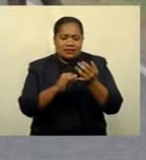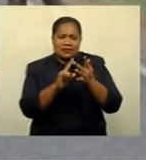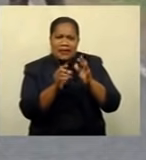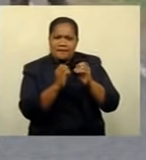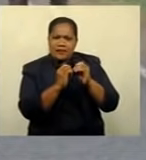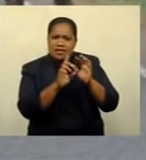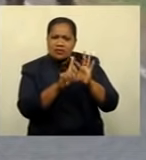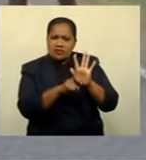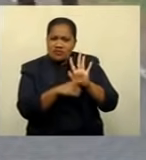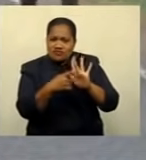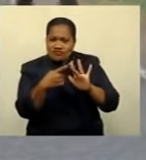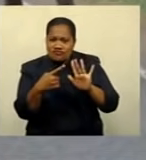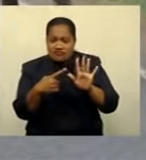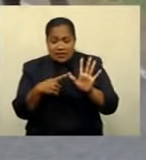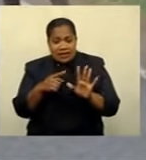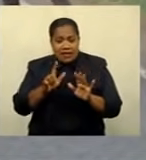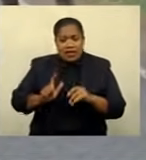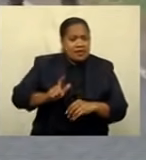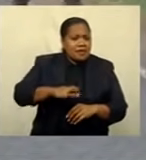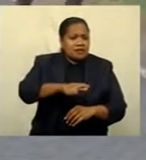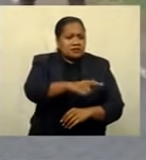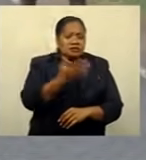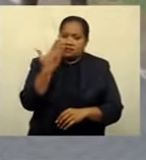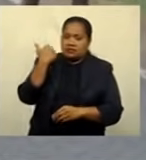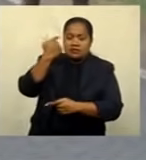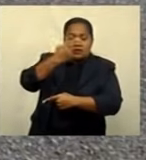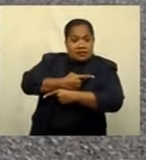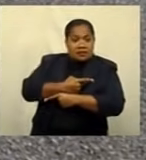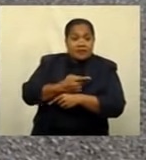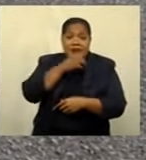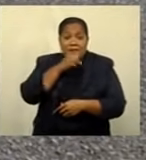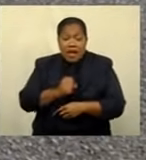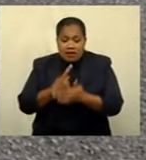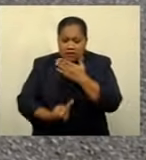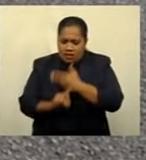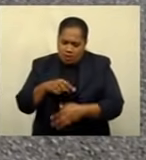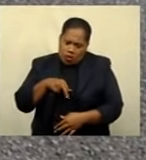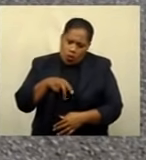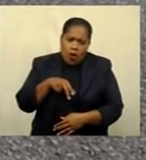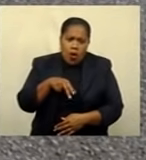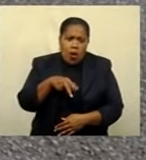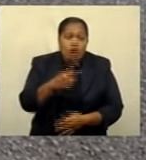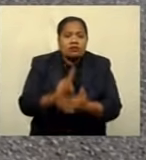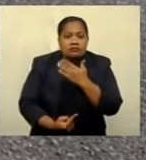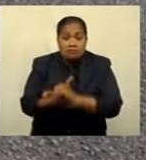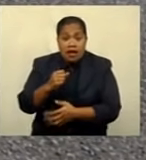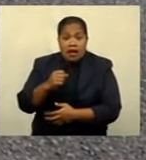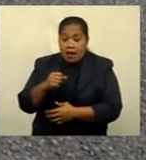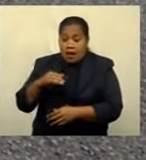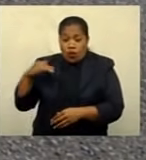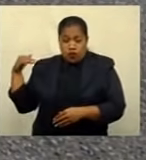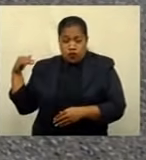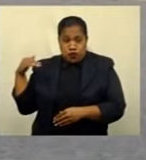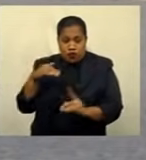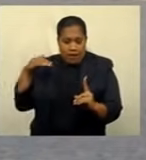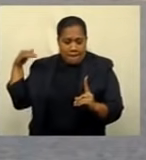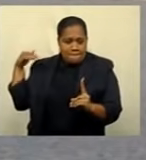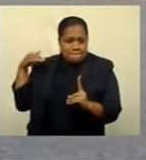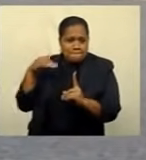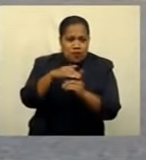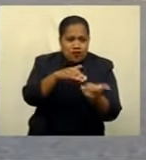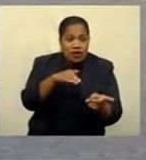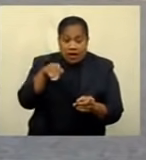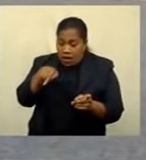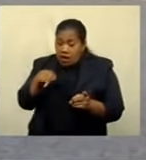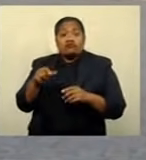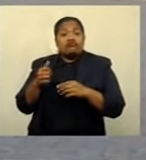night. FBC News understands the man was walking along the road when he was allegedly hit by a vehicle driven by a 35-year-old